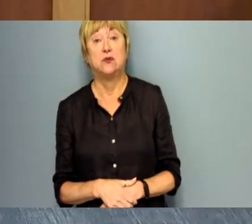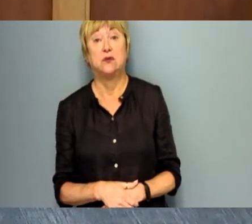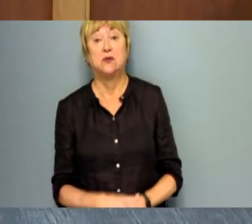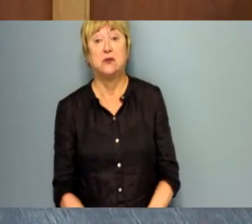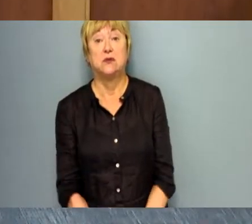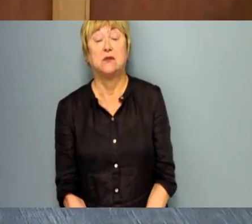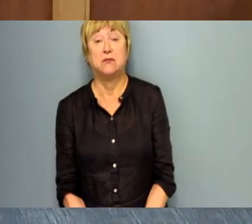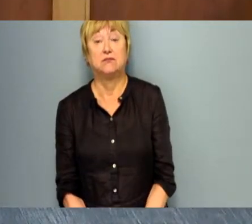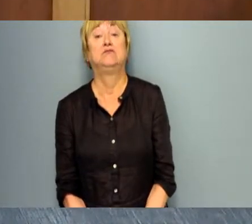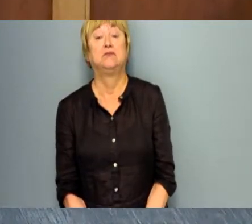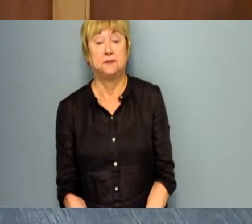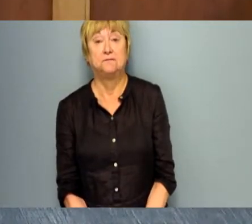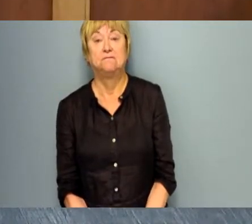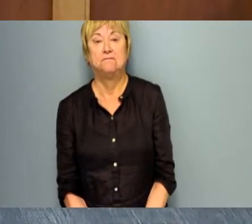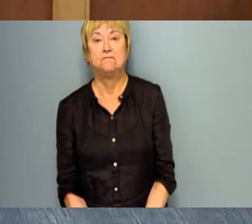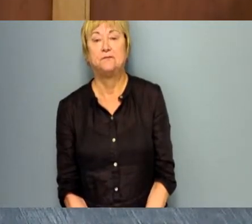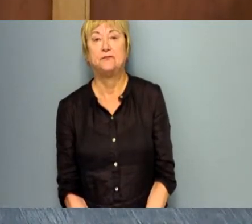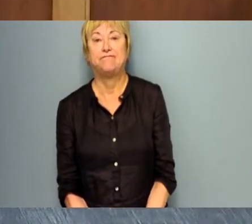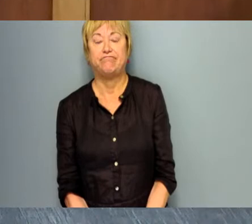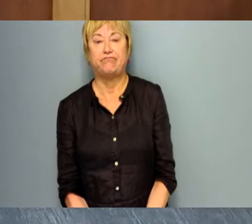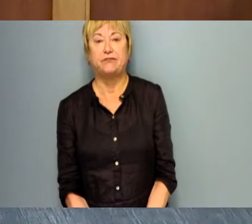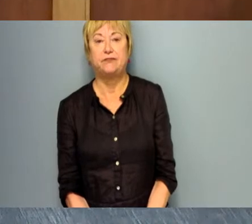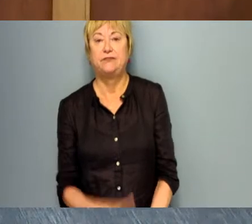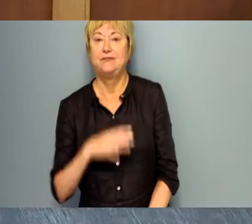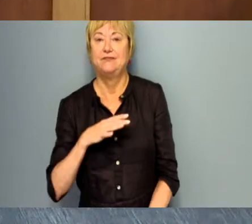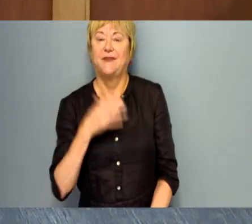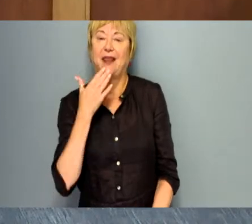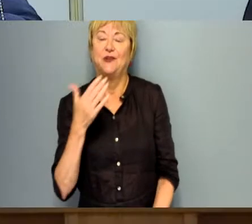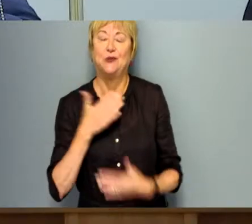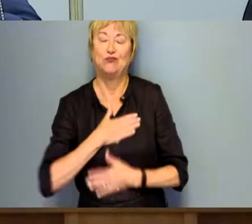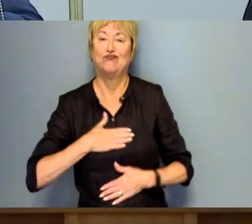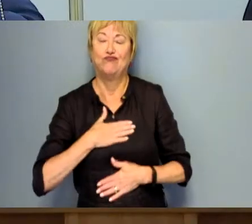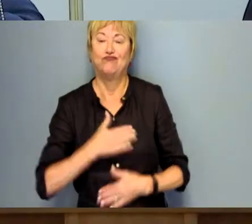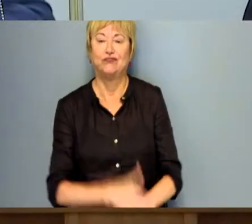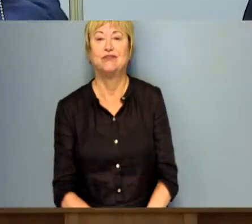No? Okay. All right, thank you, appreciate it. Thank you.